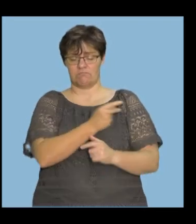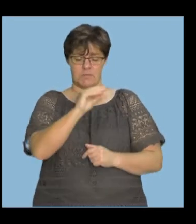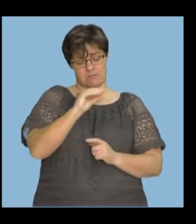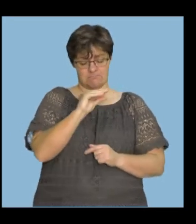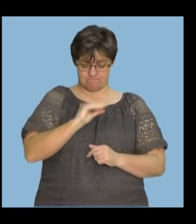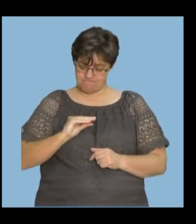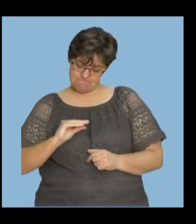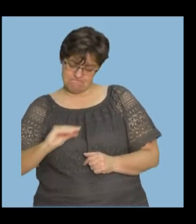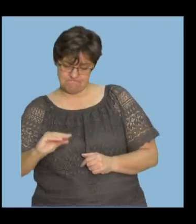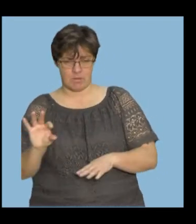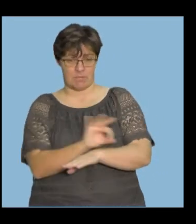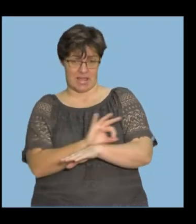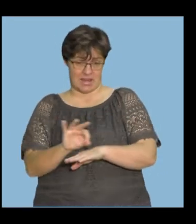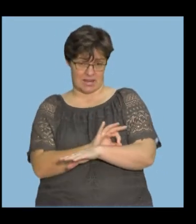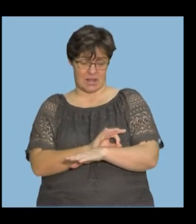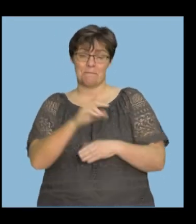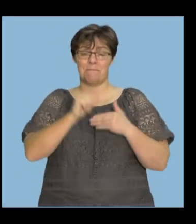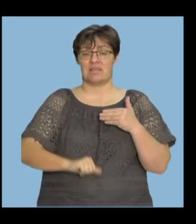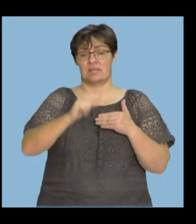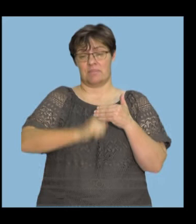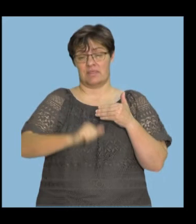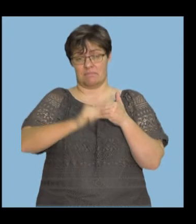money every month.